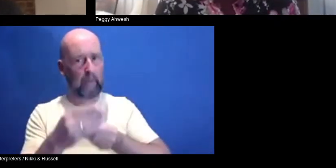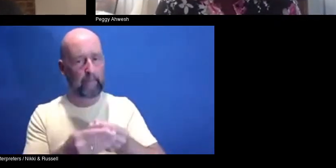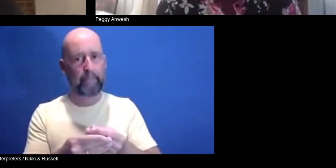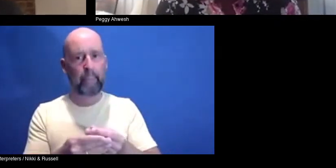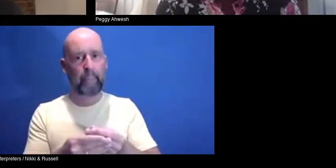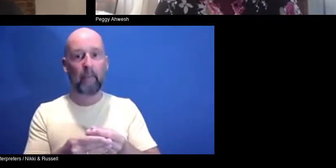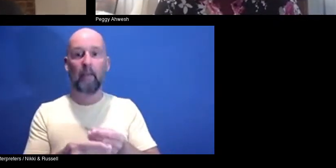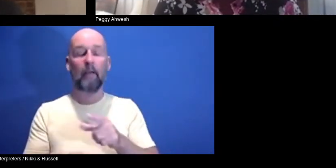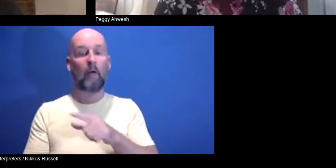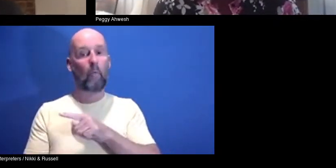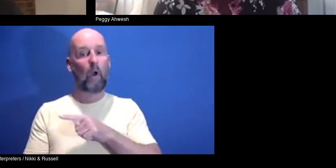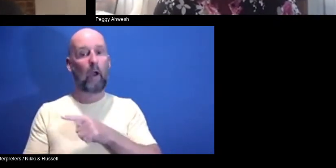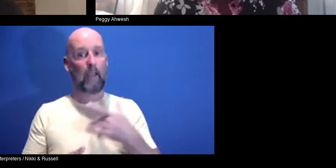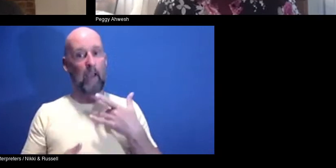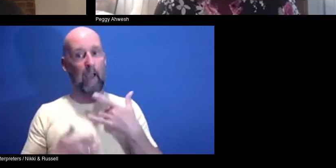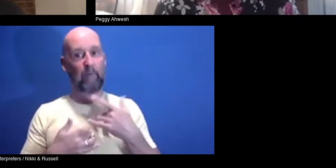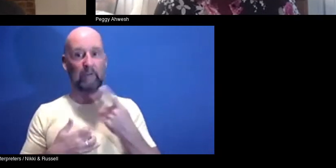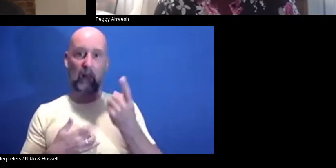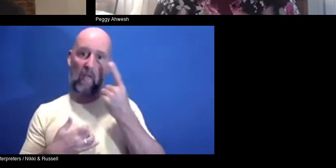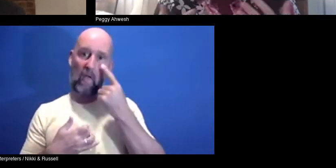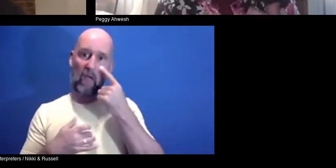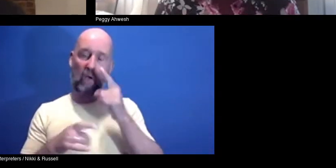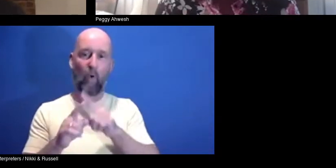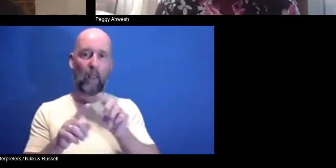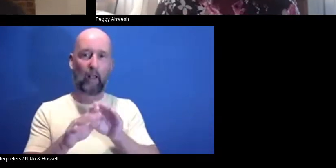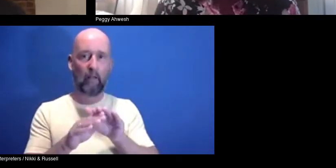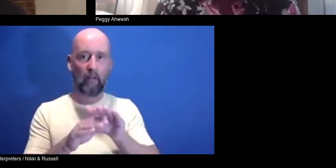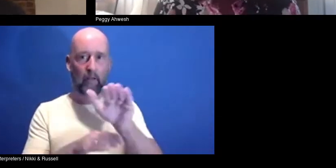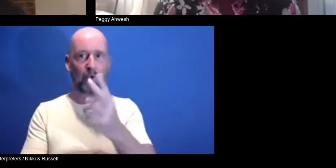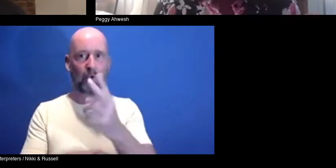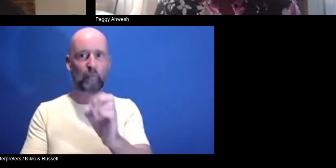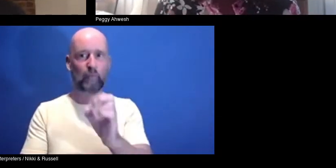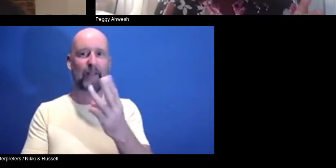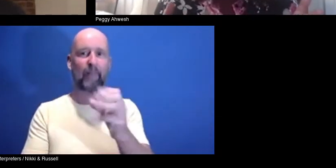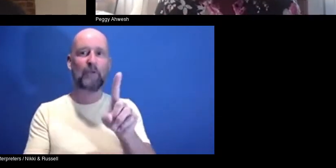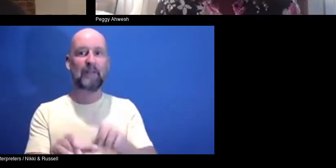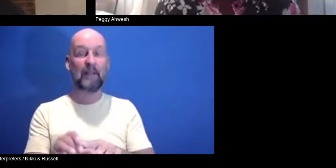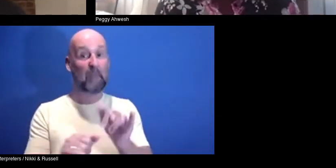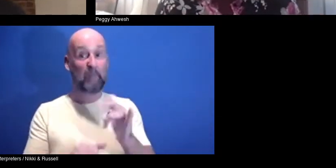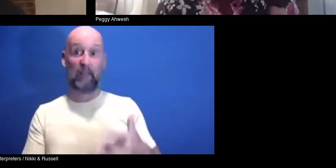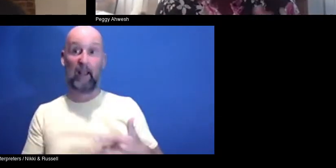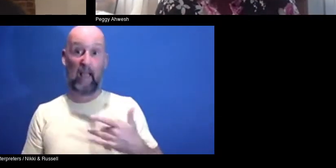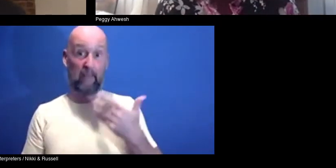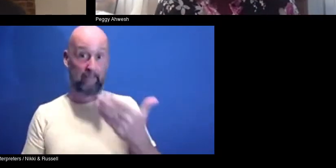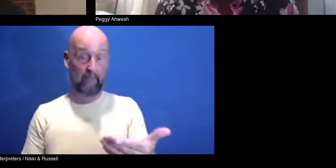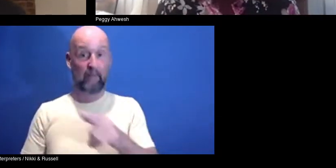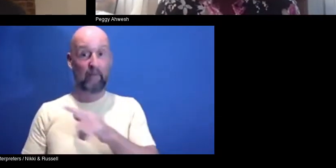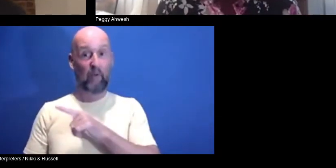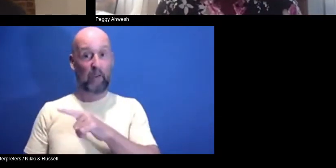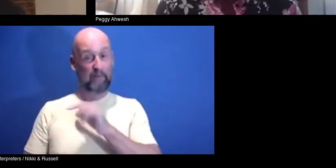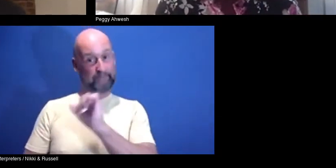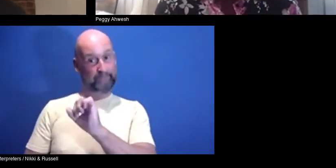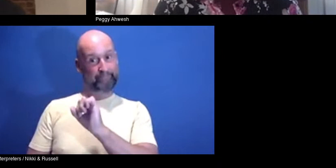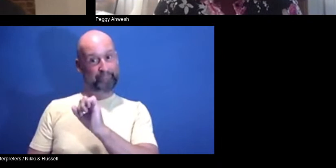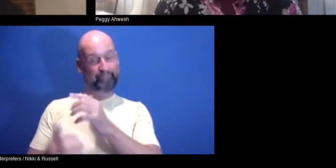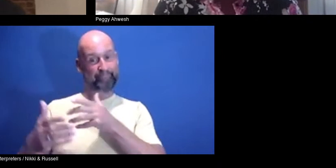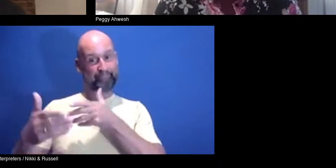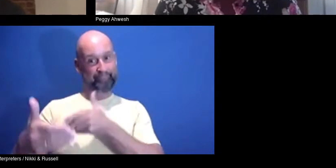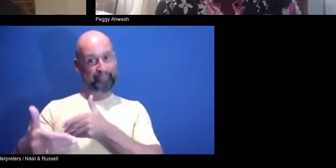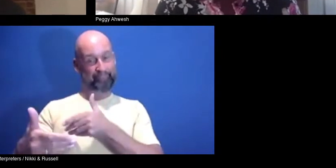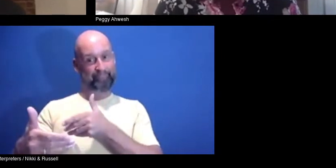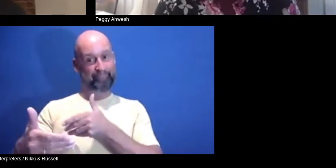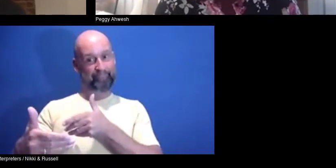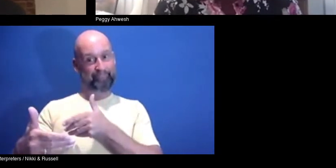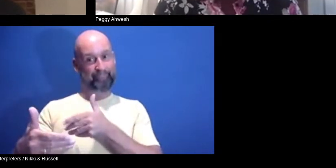really interested to see what it will look like in 20 years or 30 years, if I'm still living. But the aging of,